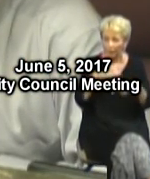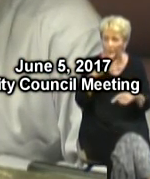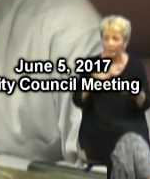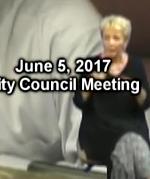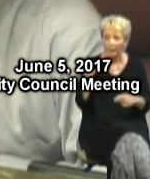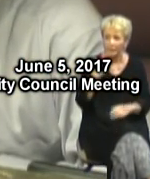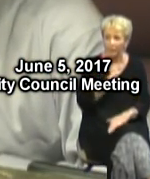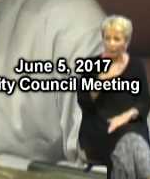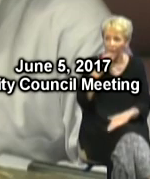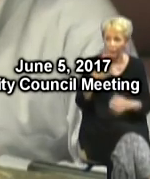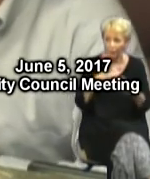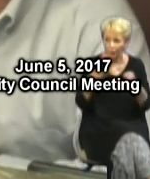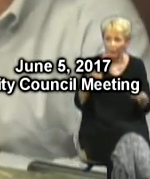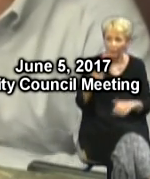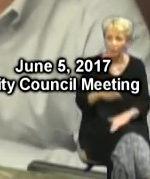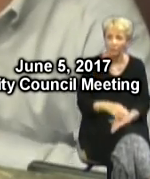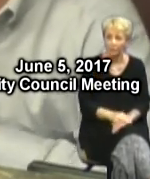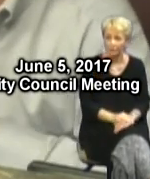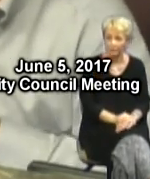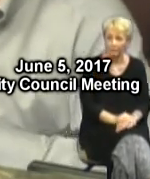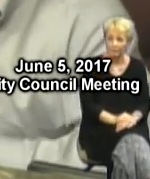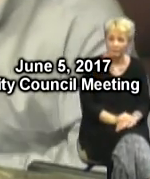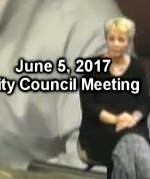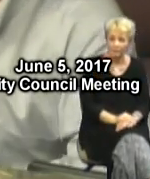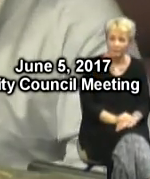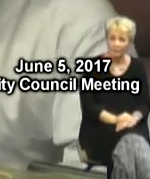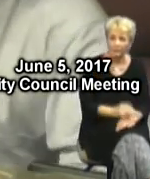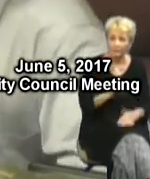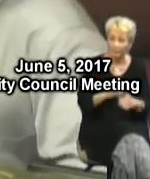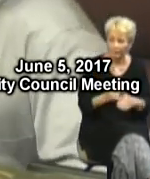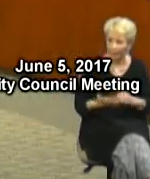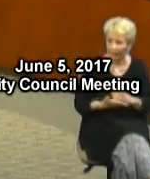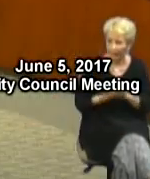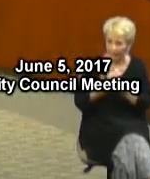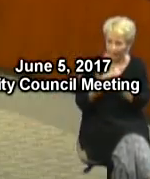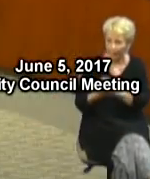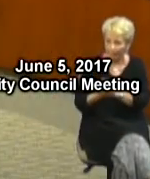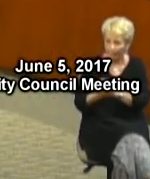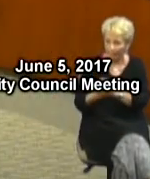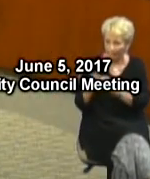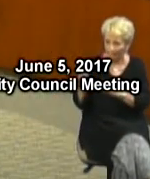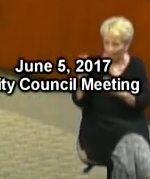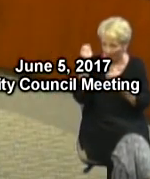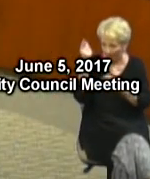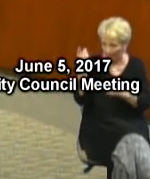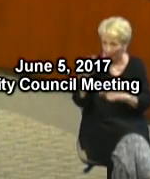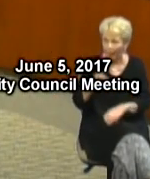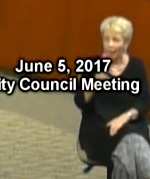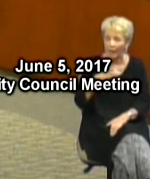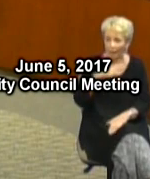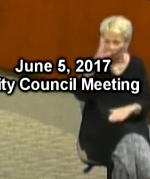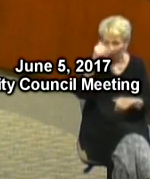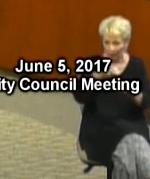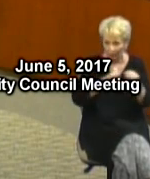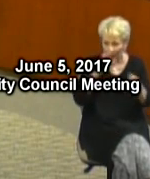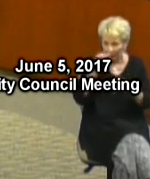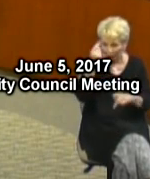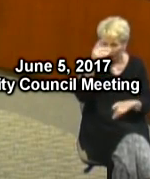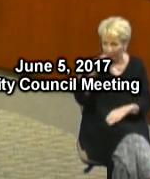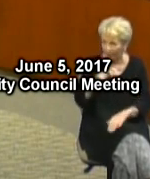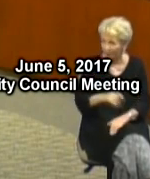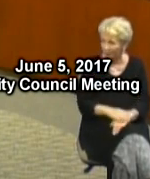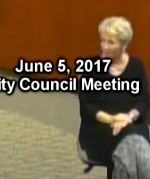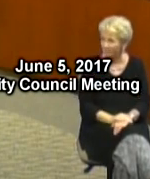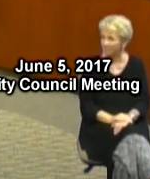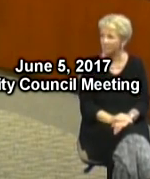us. Thank you so much. Councilman Fleming, did that help a little? I hope everybody understands it.